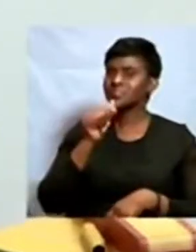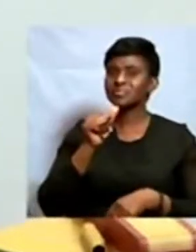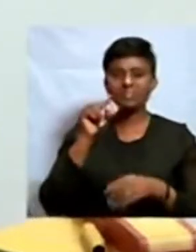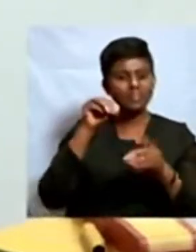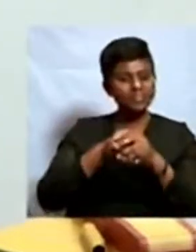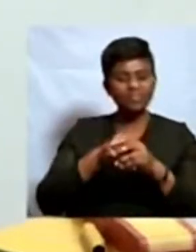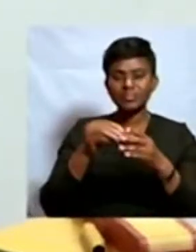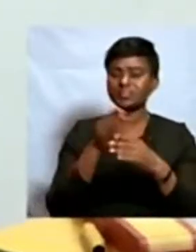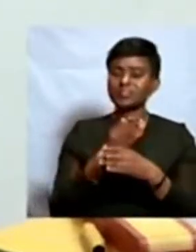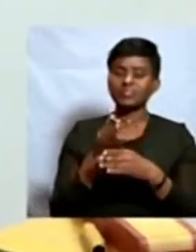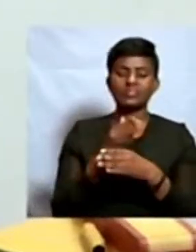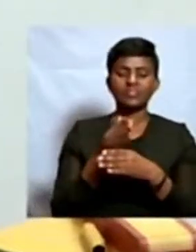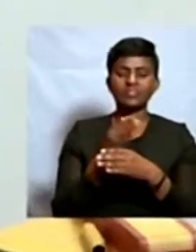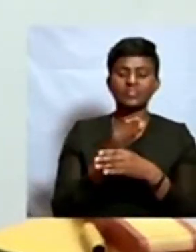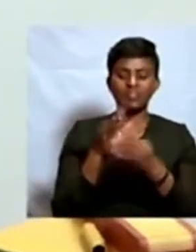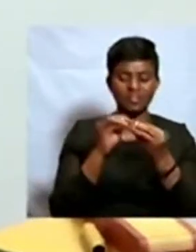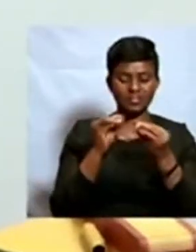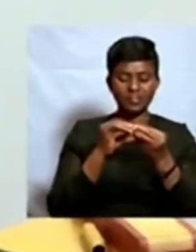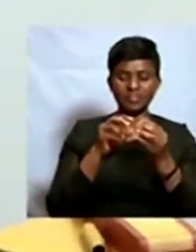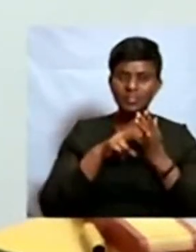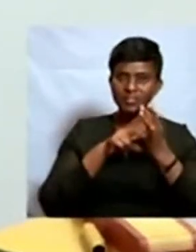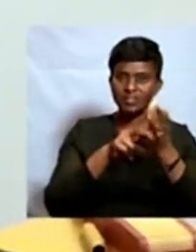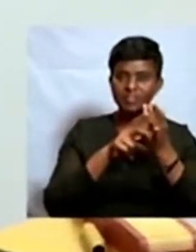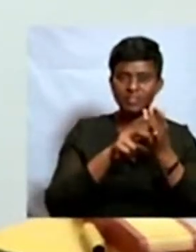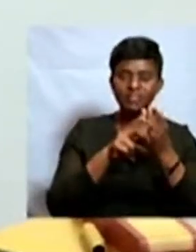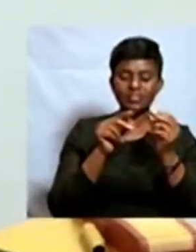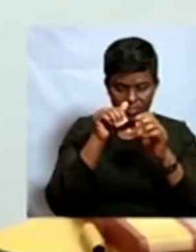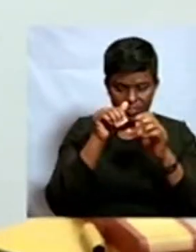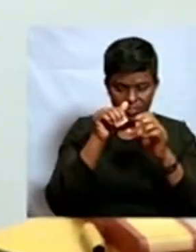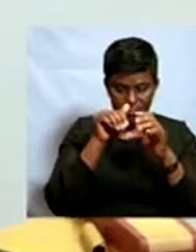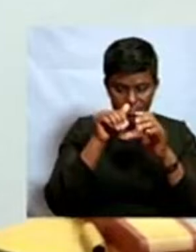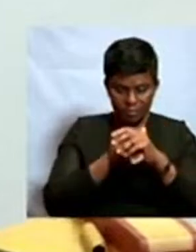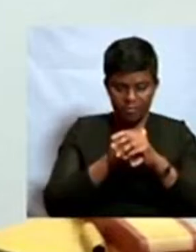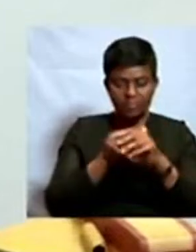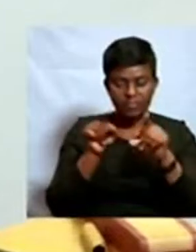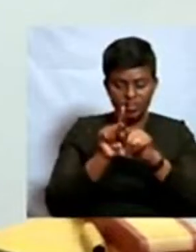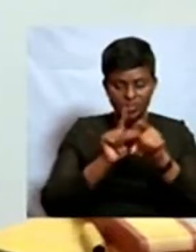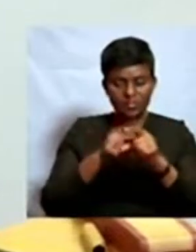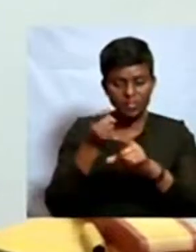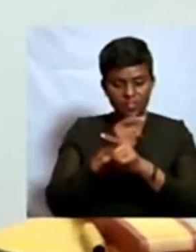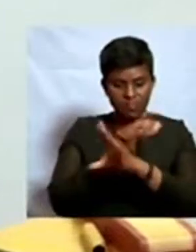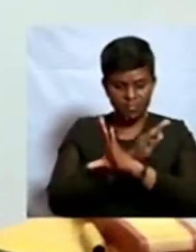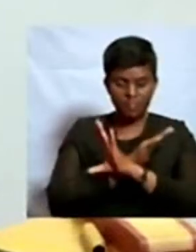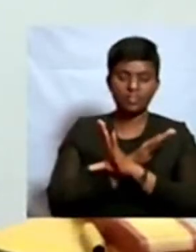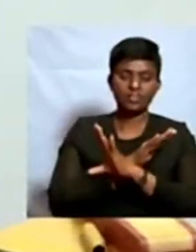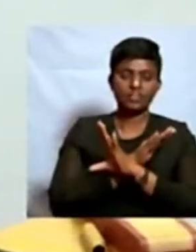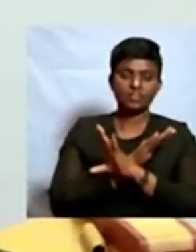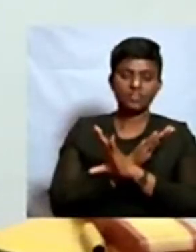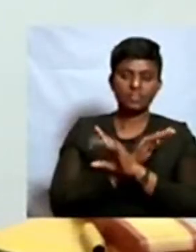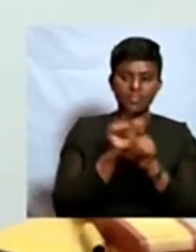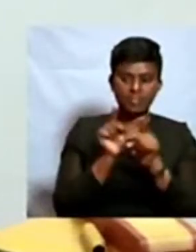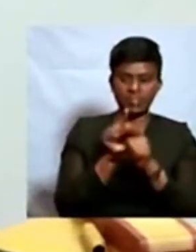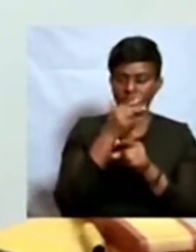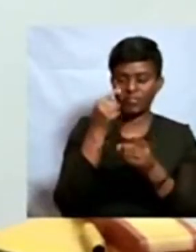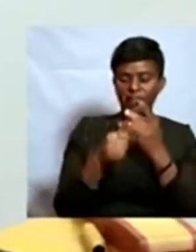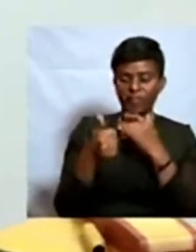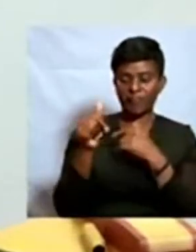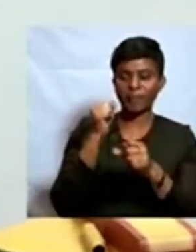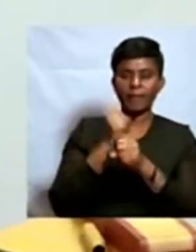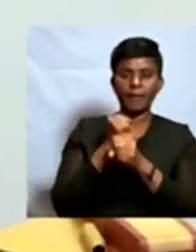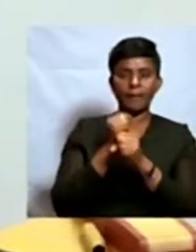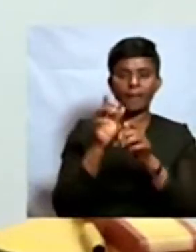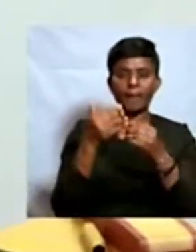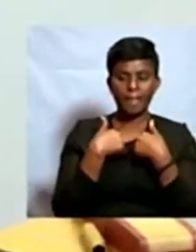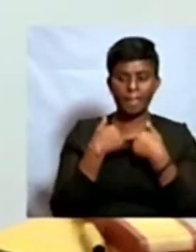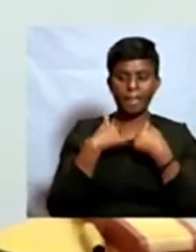in commercial air transport within and from Zambia unless the operator holds